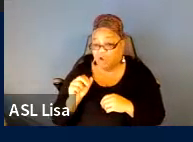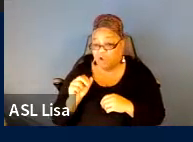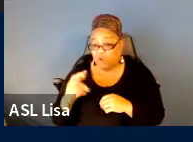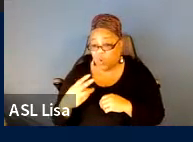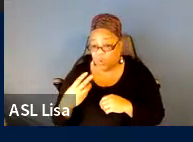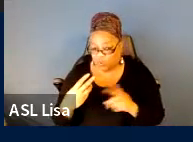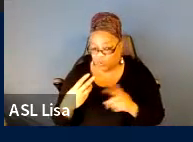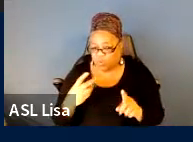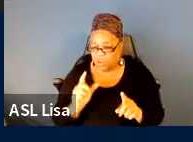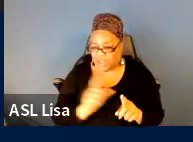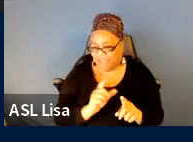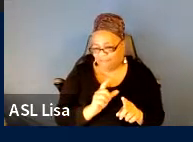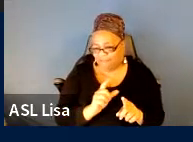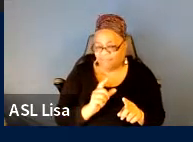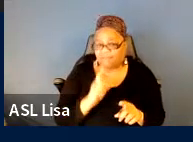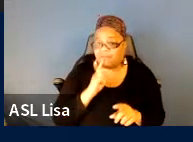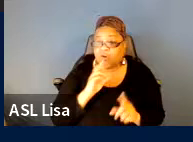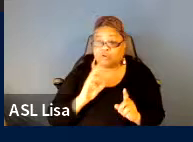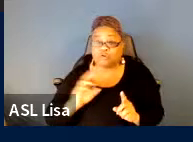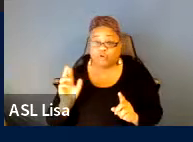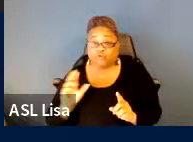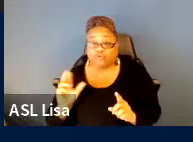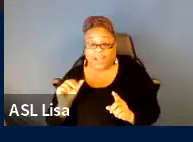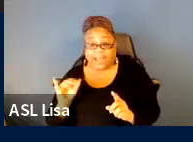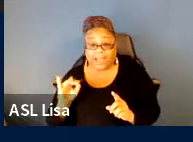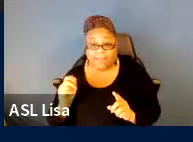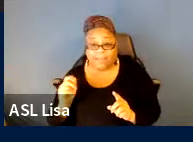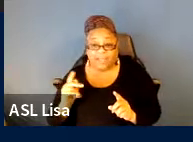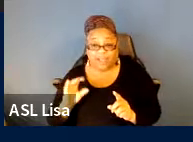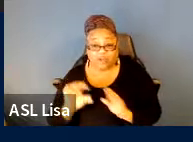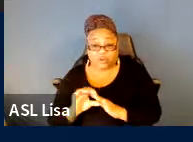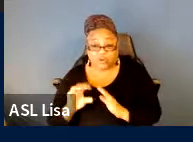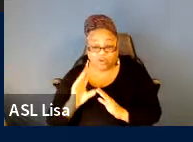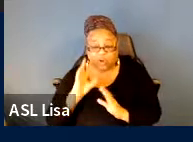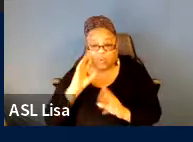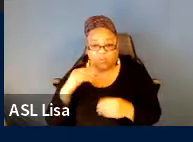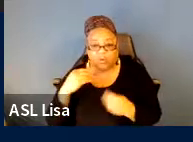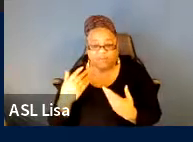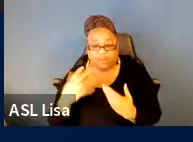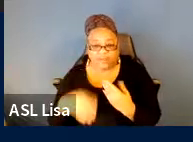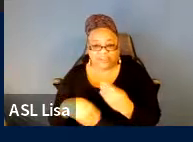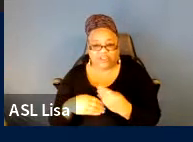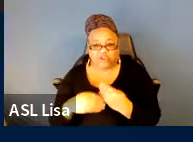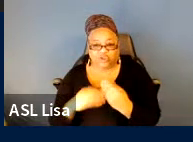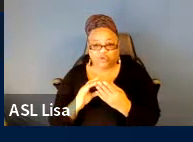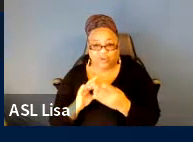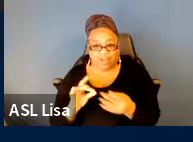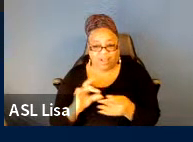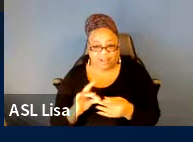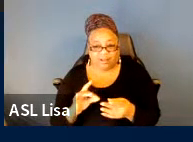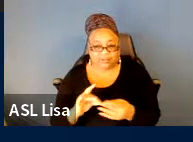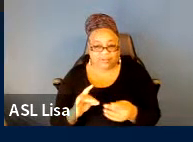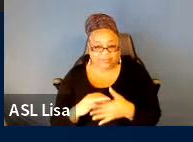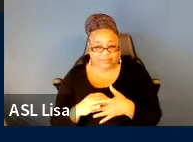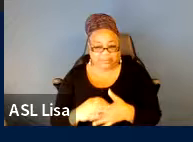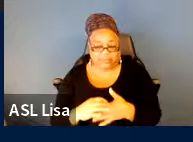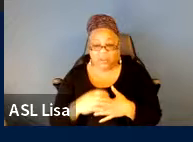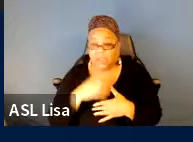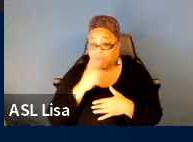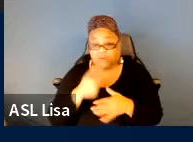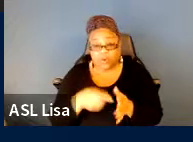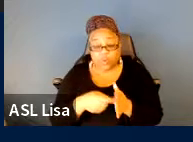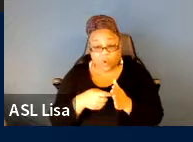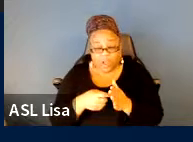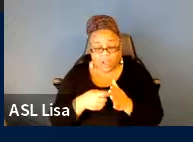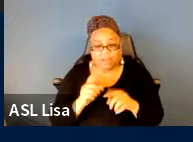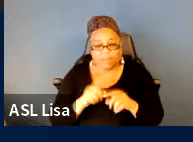image. And then the right side image provides additional content. Although it's not required, it can be